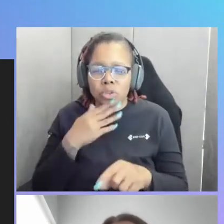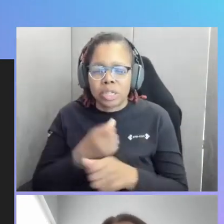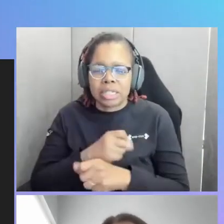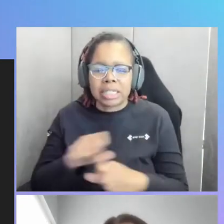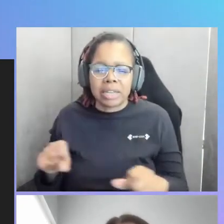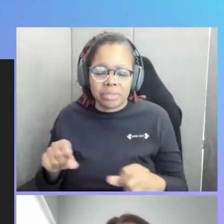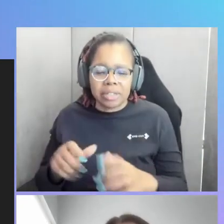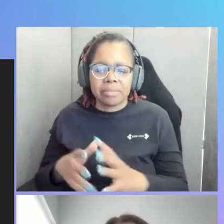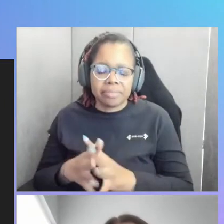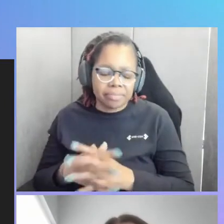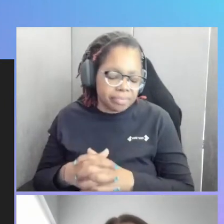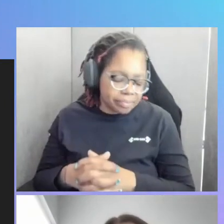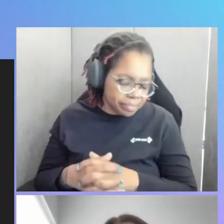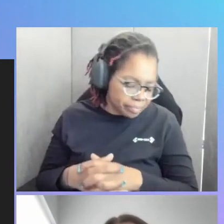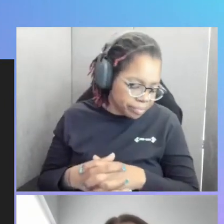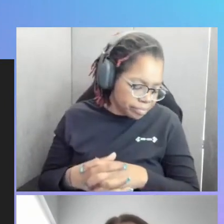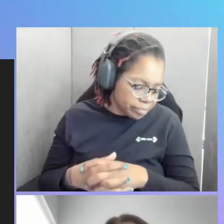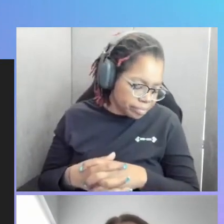precaution.